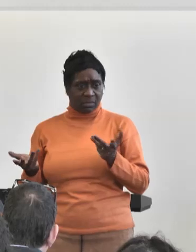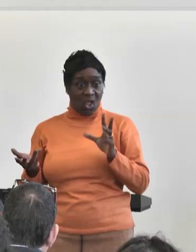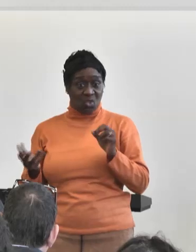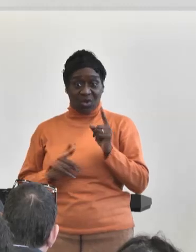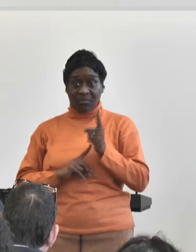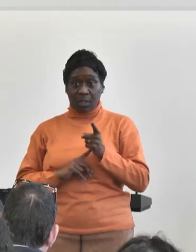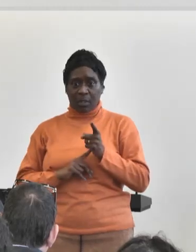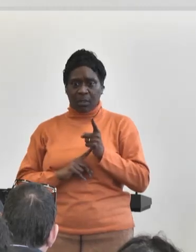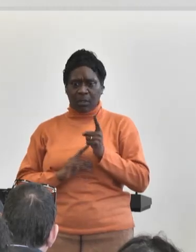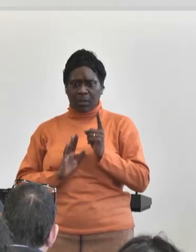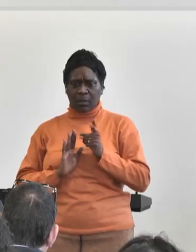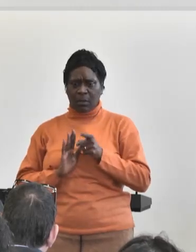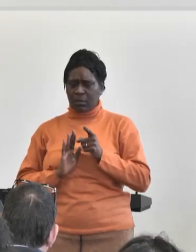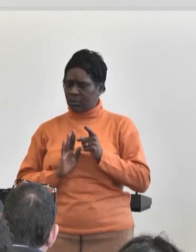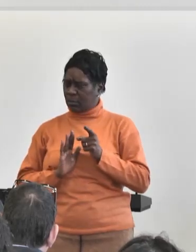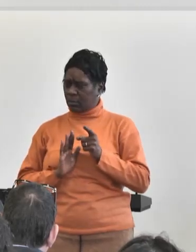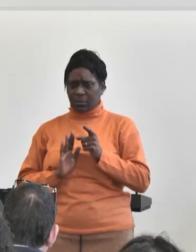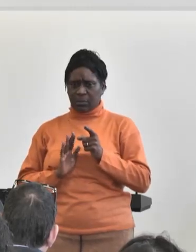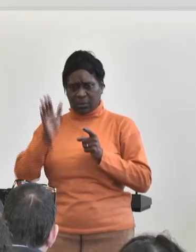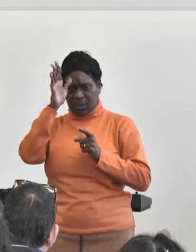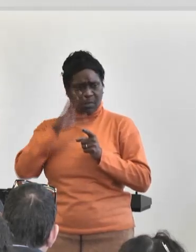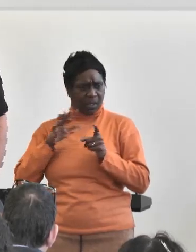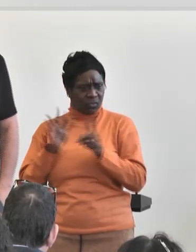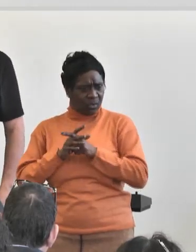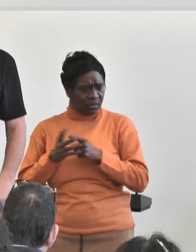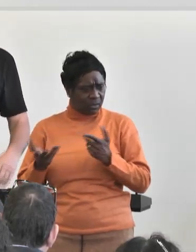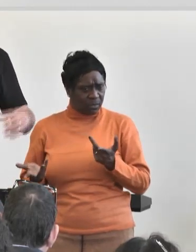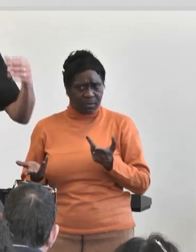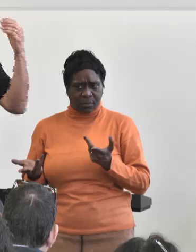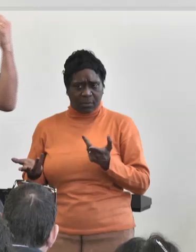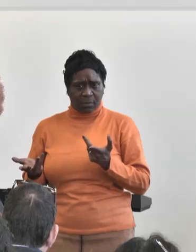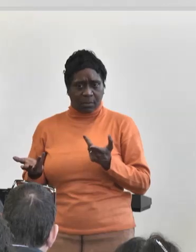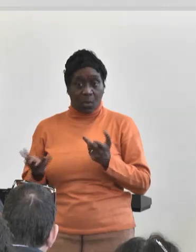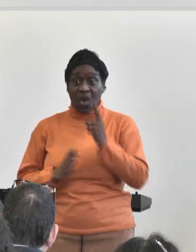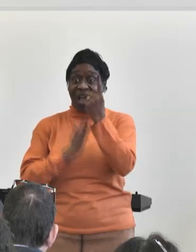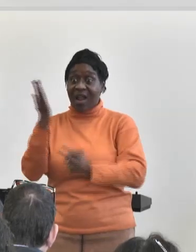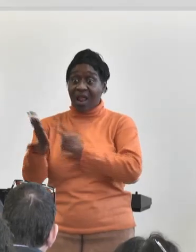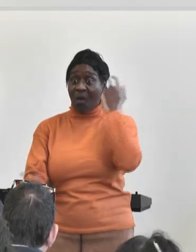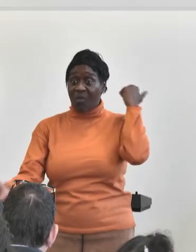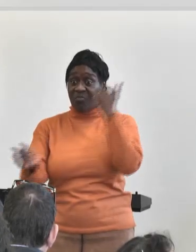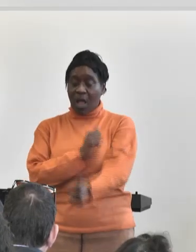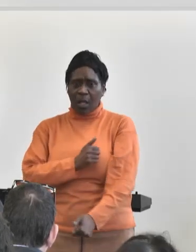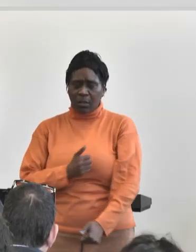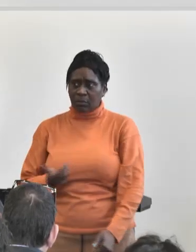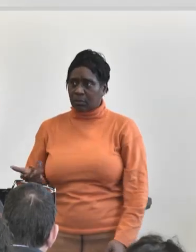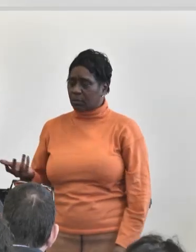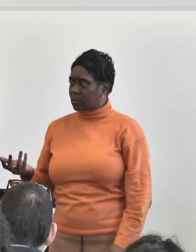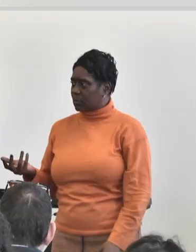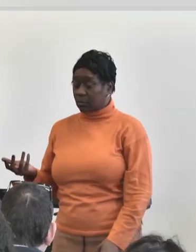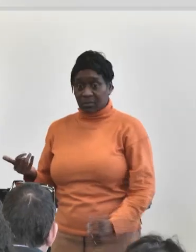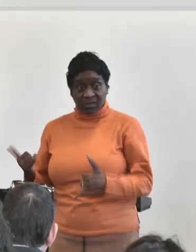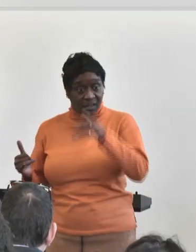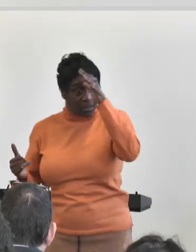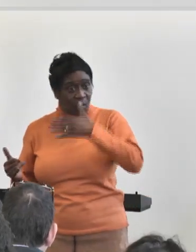minutes passed. 30 minutos pasan. And he didn't show up. Y no llegó. An hour passed. Pasó una hora. And he